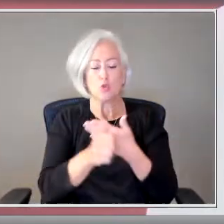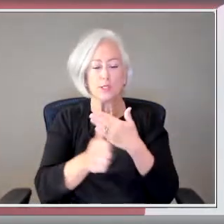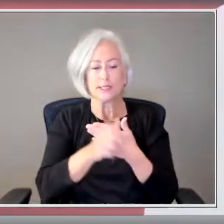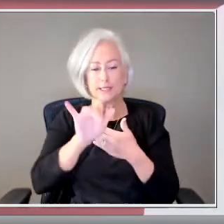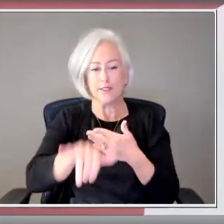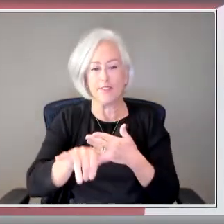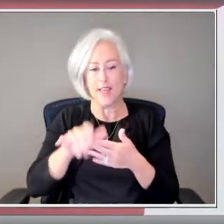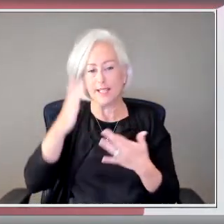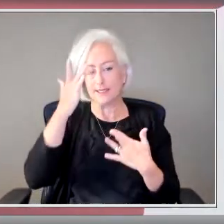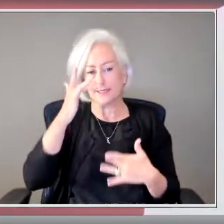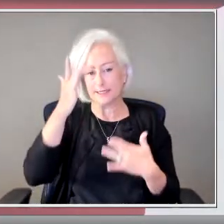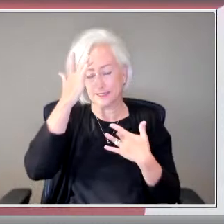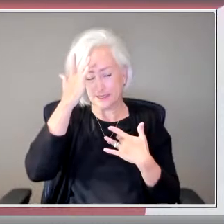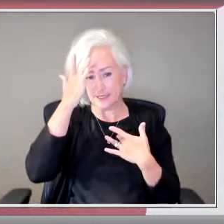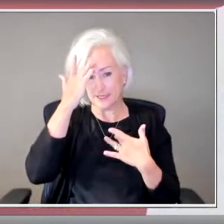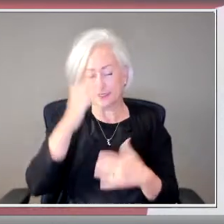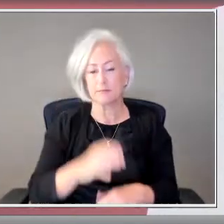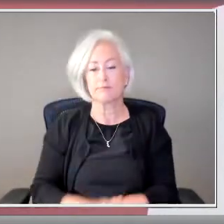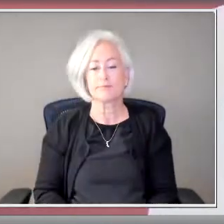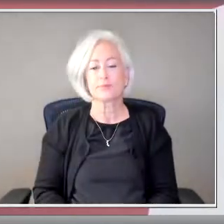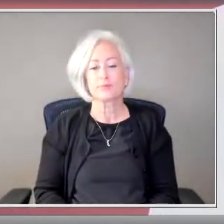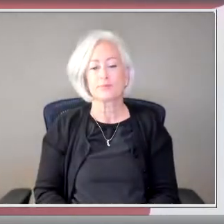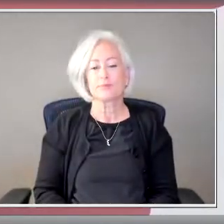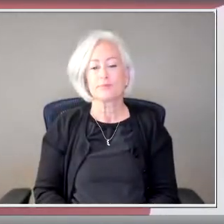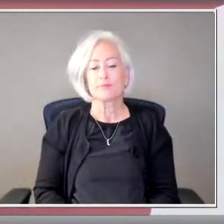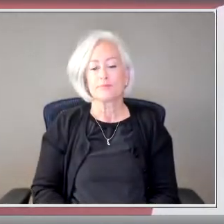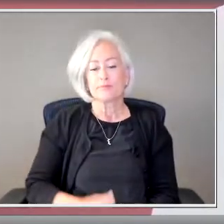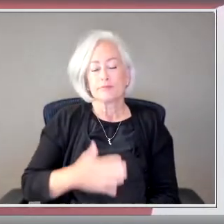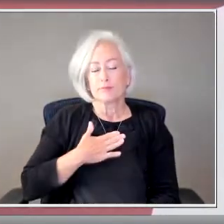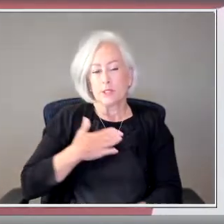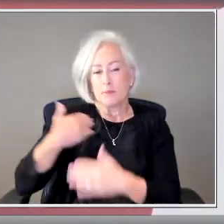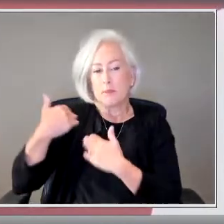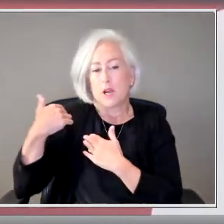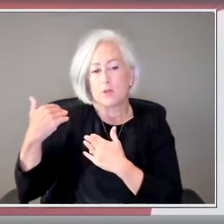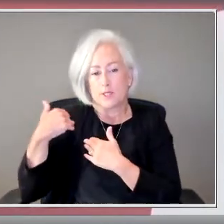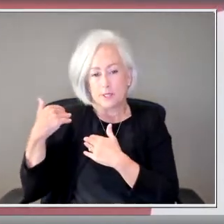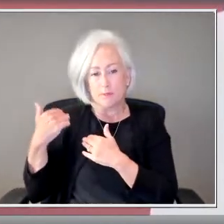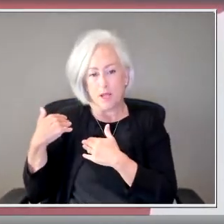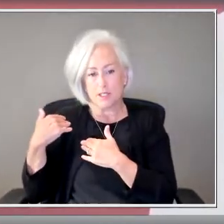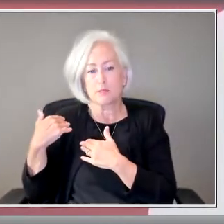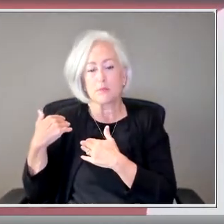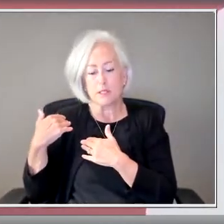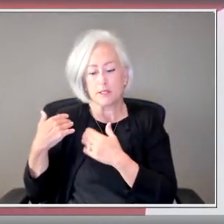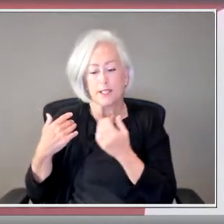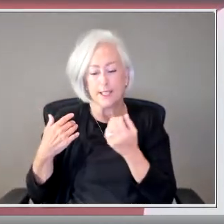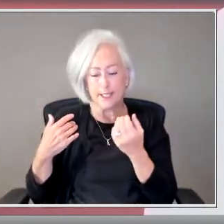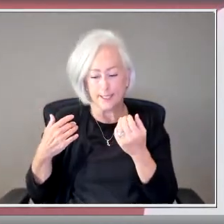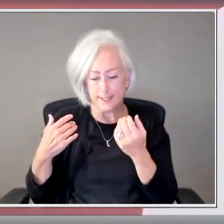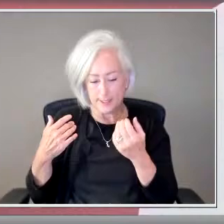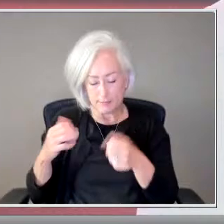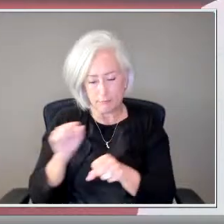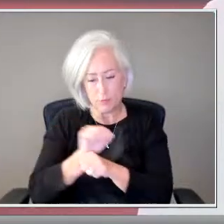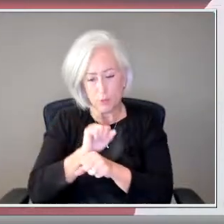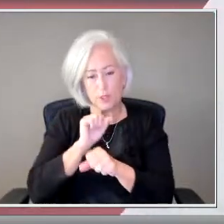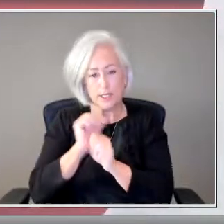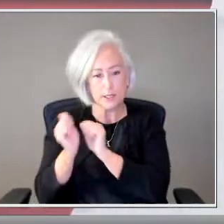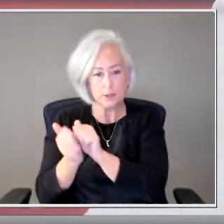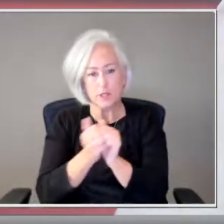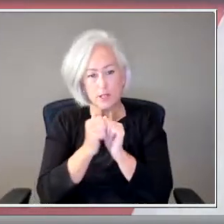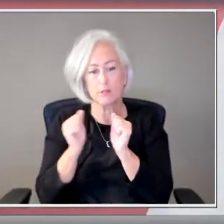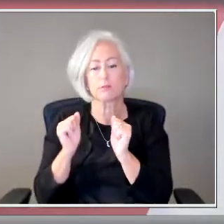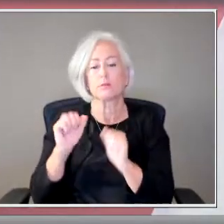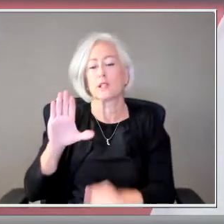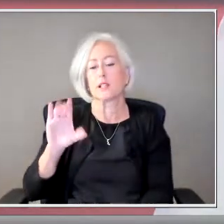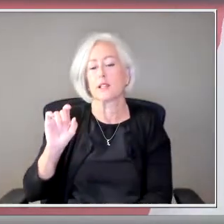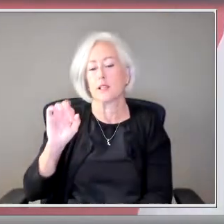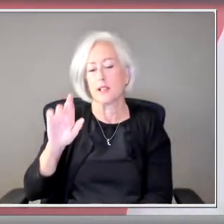where a lot of what I do is shoulder to shoulder with the cancer people, and that's really what I love about working here,